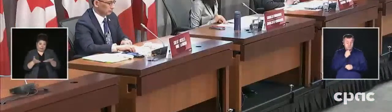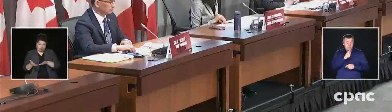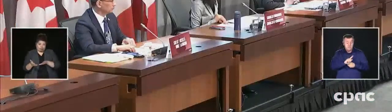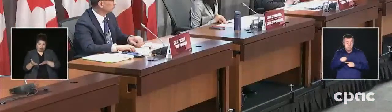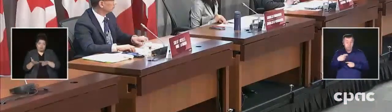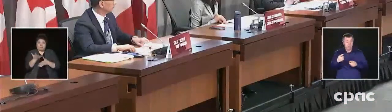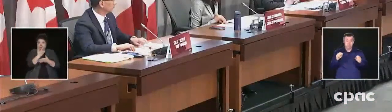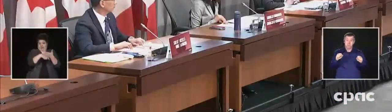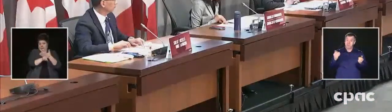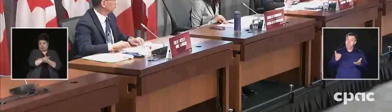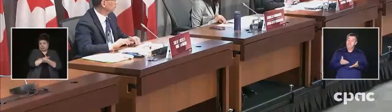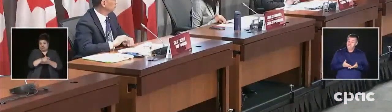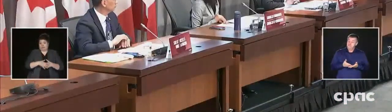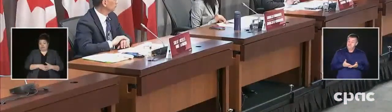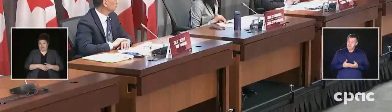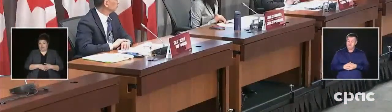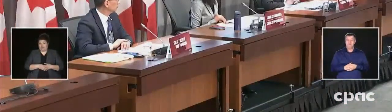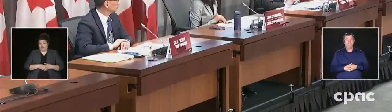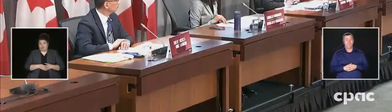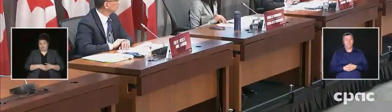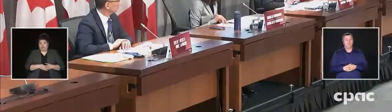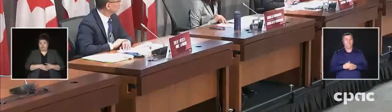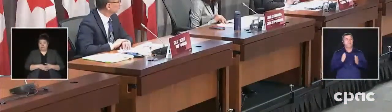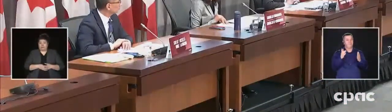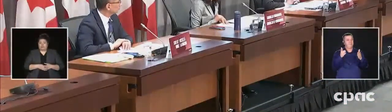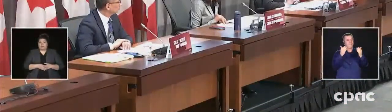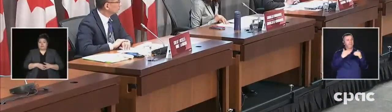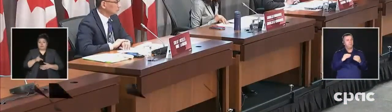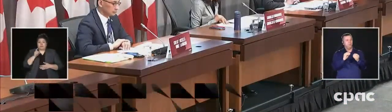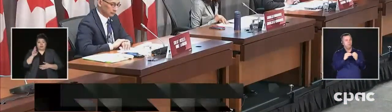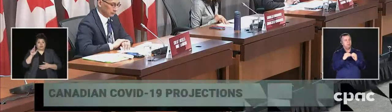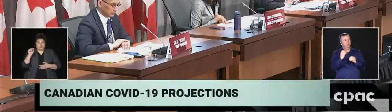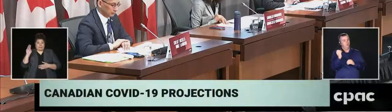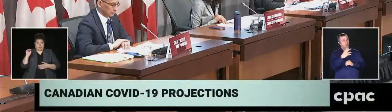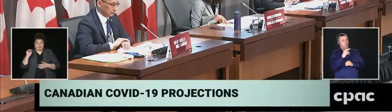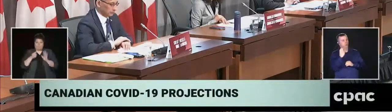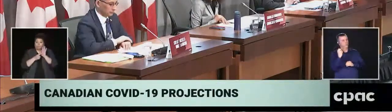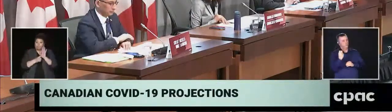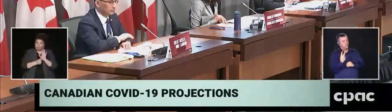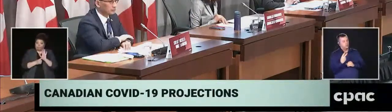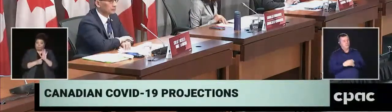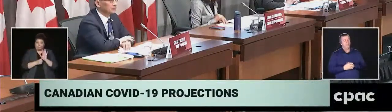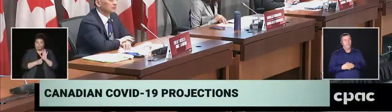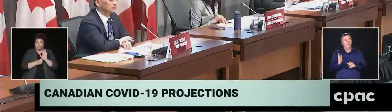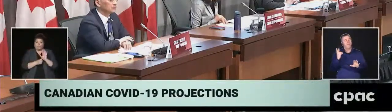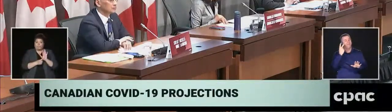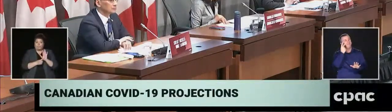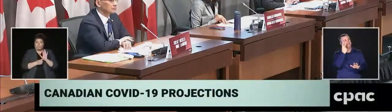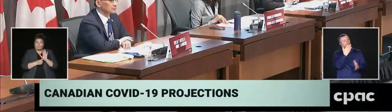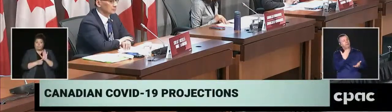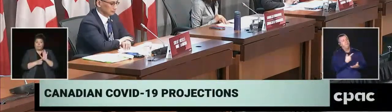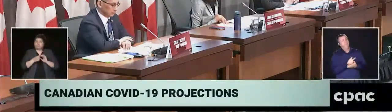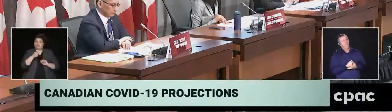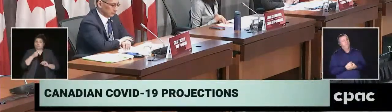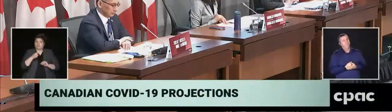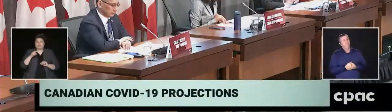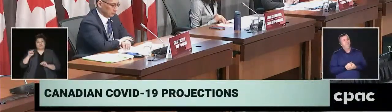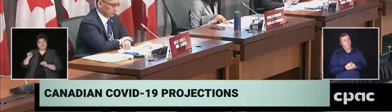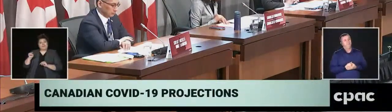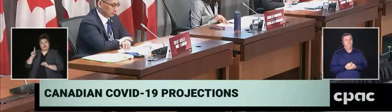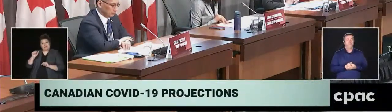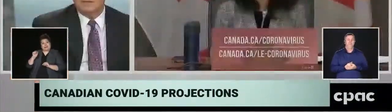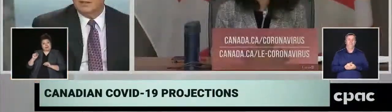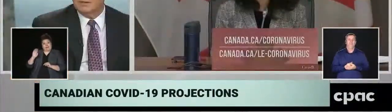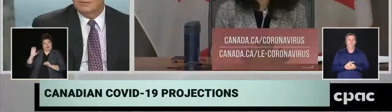slide 12. So this shows the kind of method used by dynamic models. Dynamic